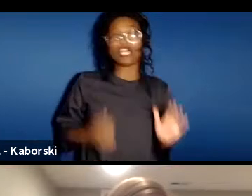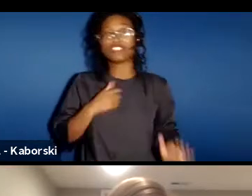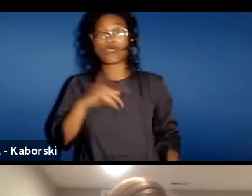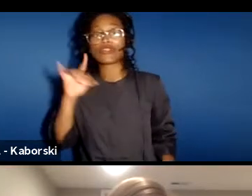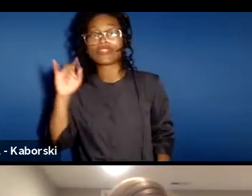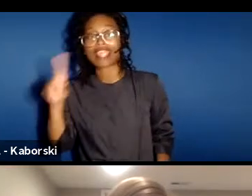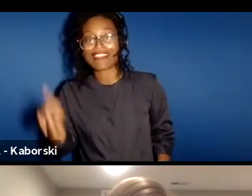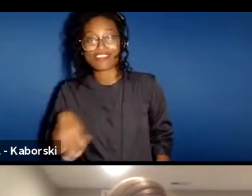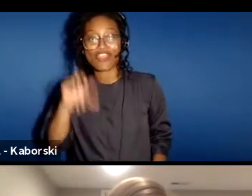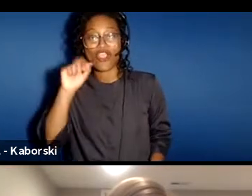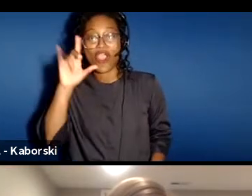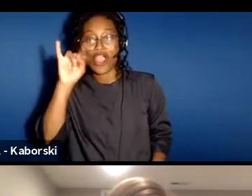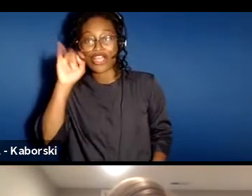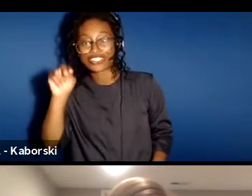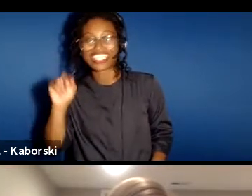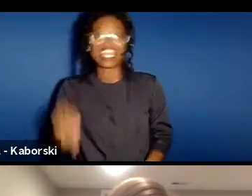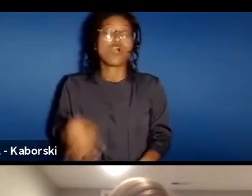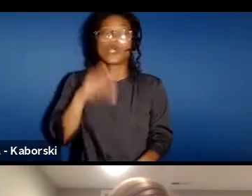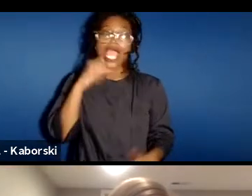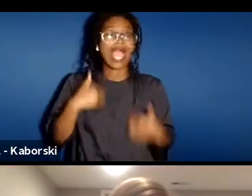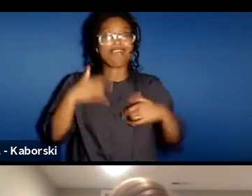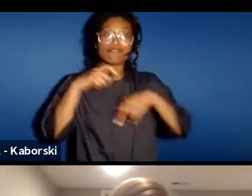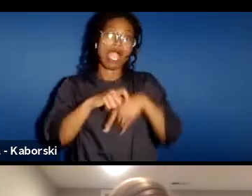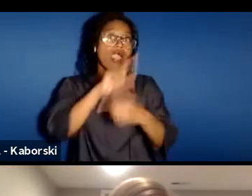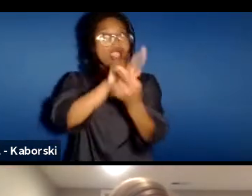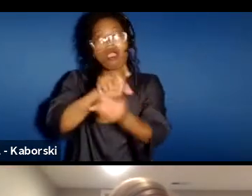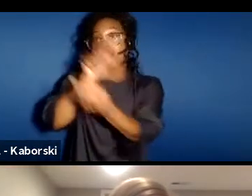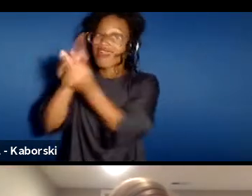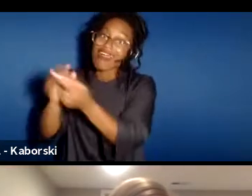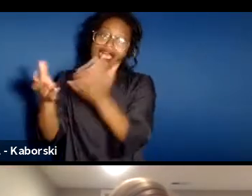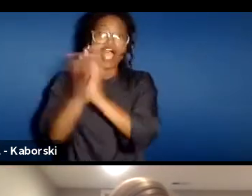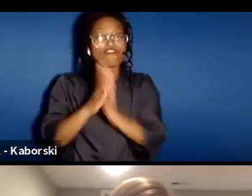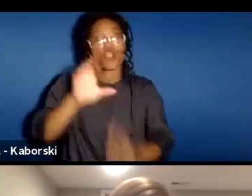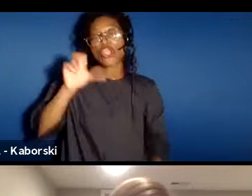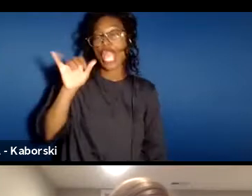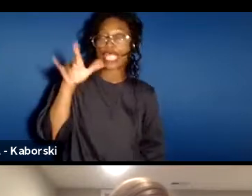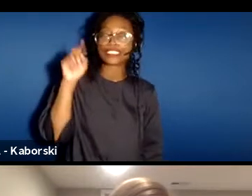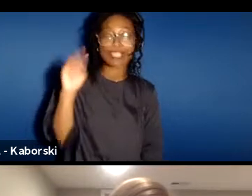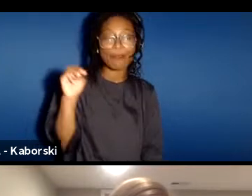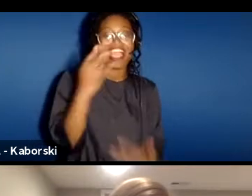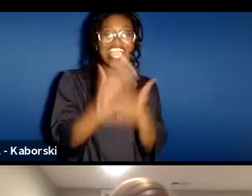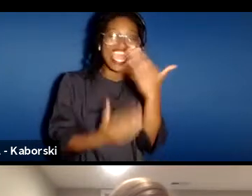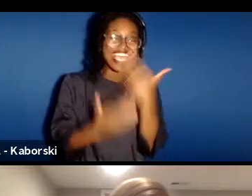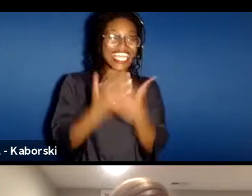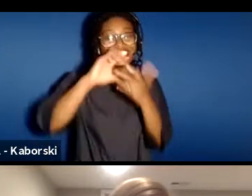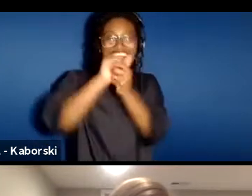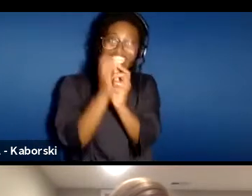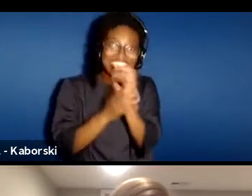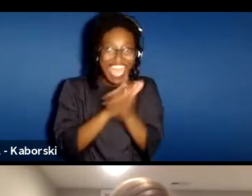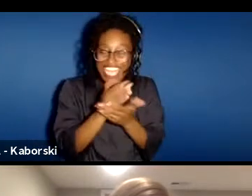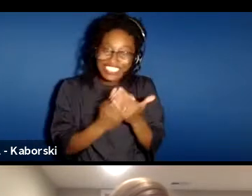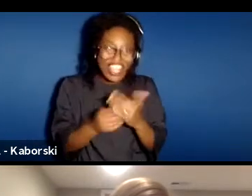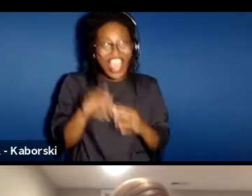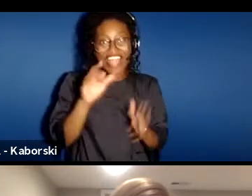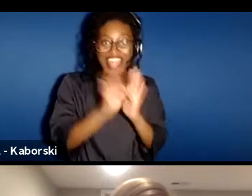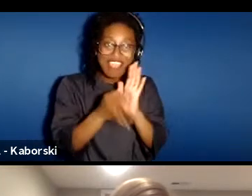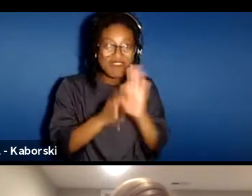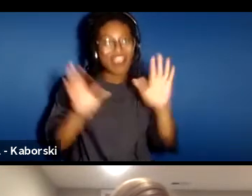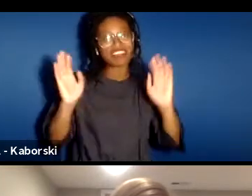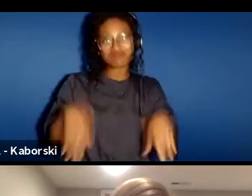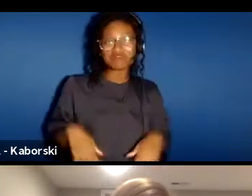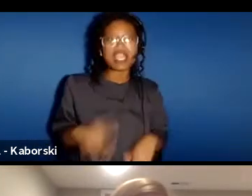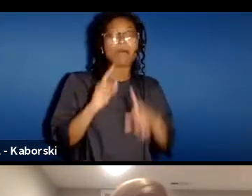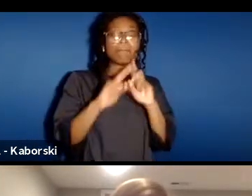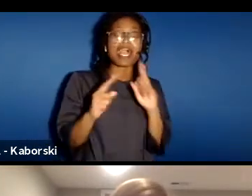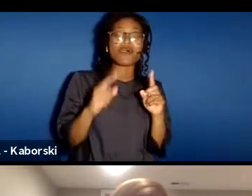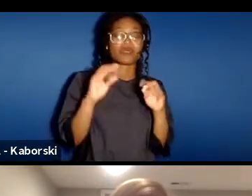and Austin, who we work with, have time to go to you guys to make a custom hand sanitizer label. We cranked something out, but it had an image of the